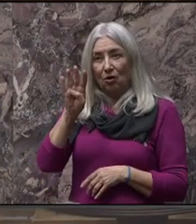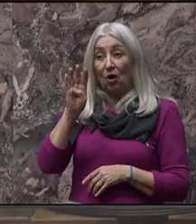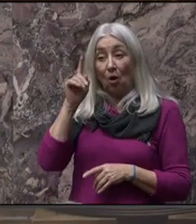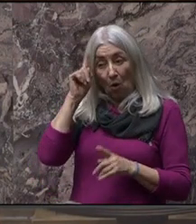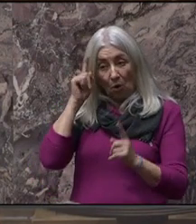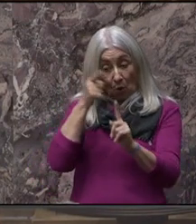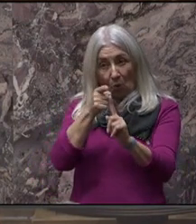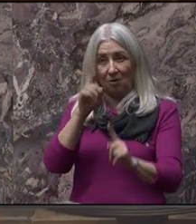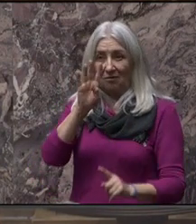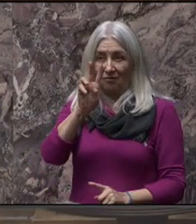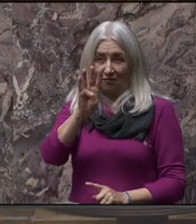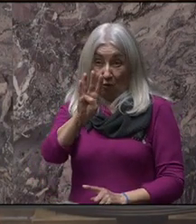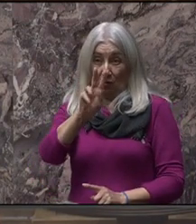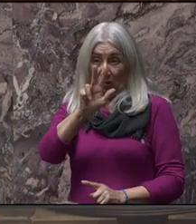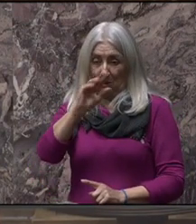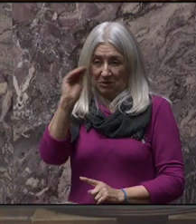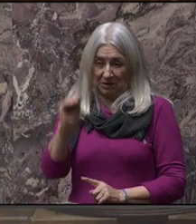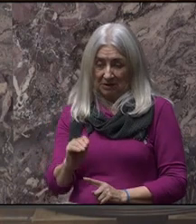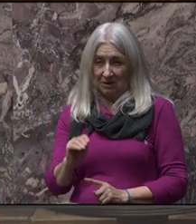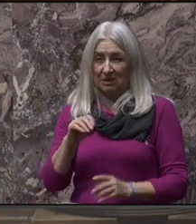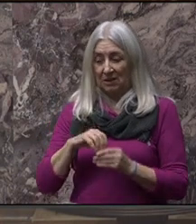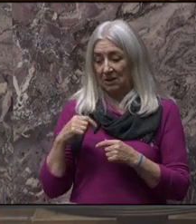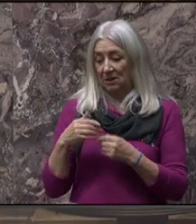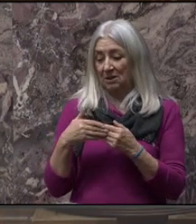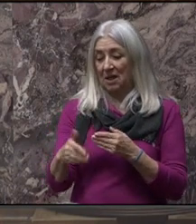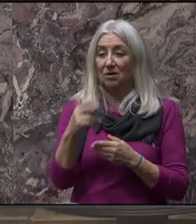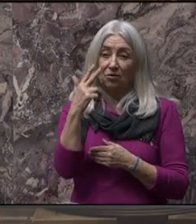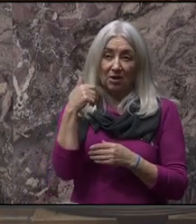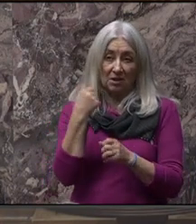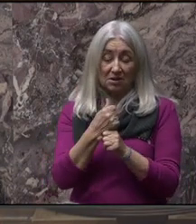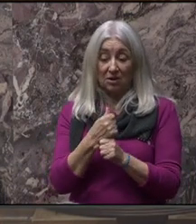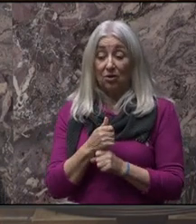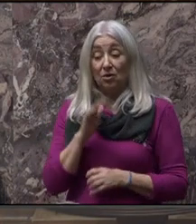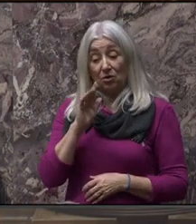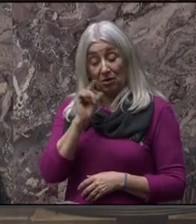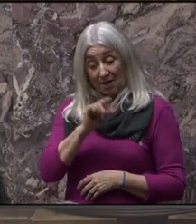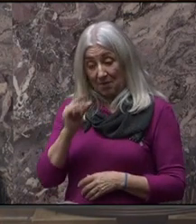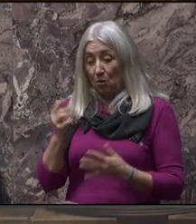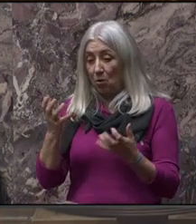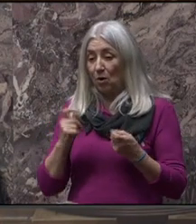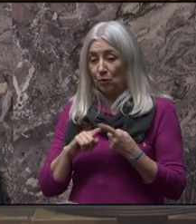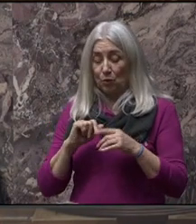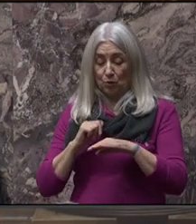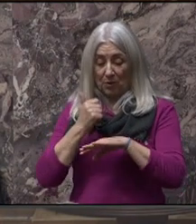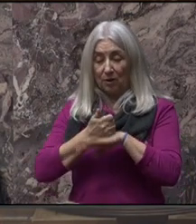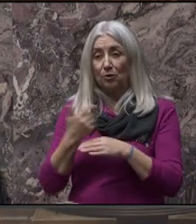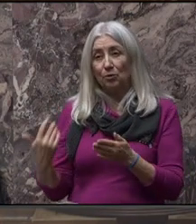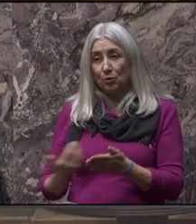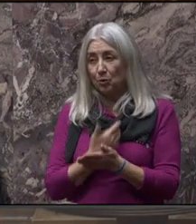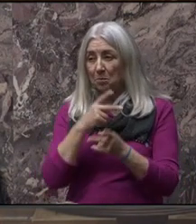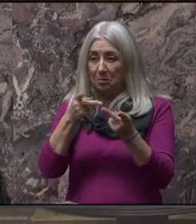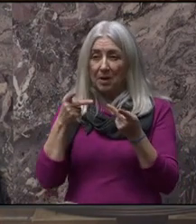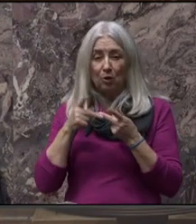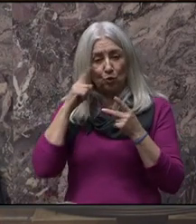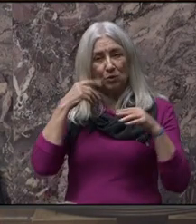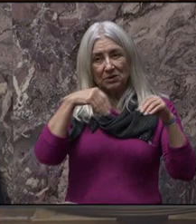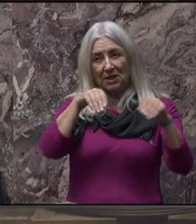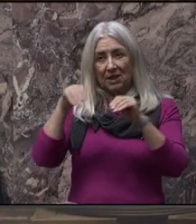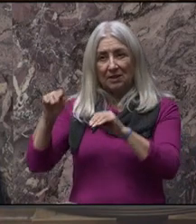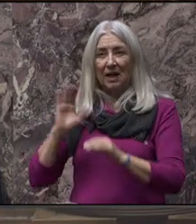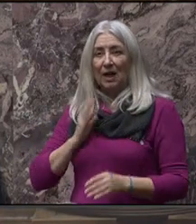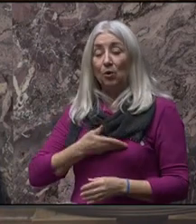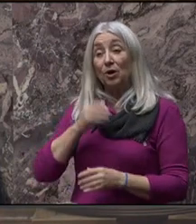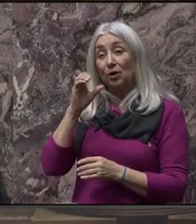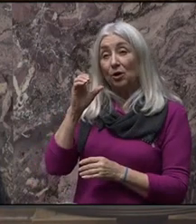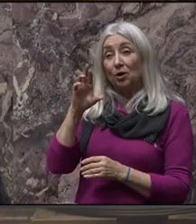next 3 years. Your government is also focused on creating new markets and opportunities for our world-leading craft